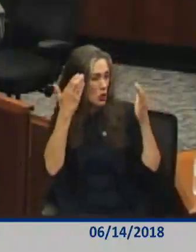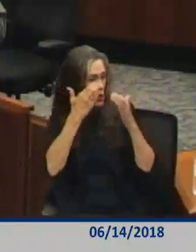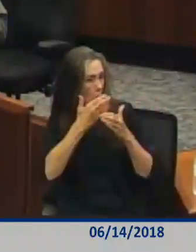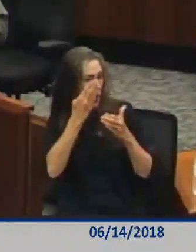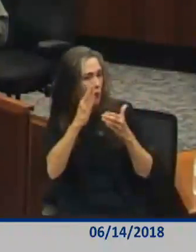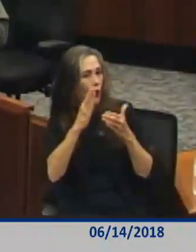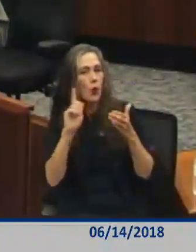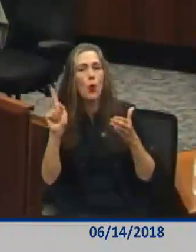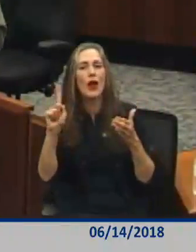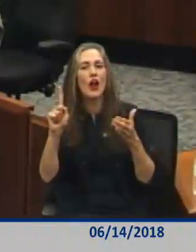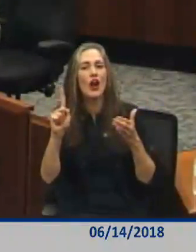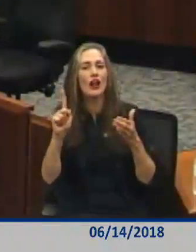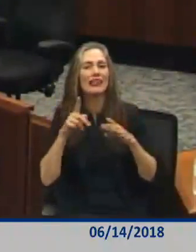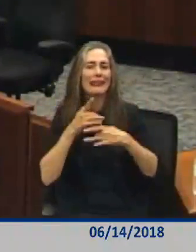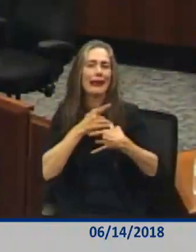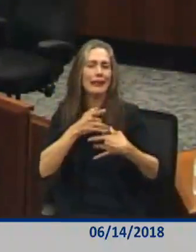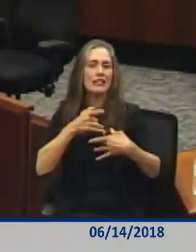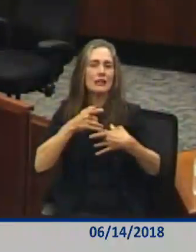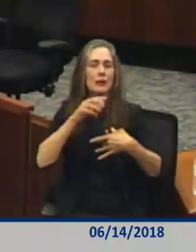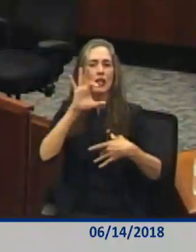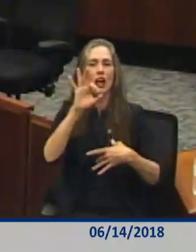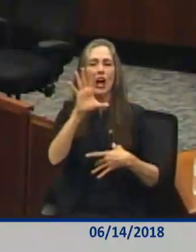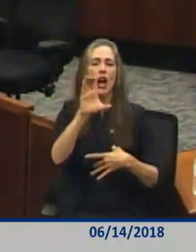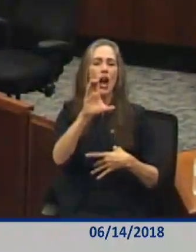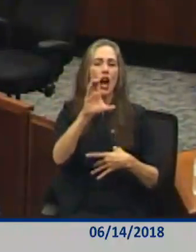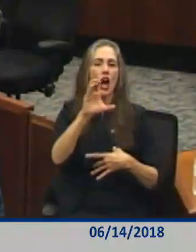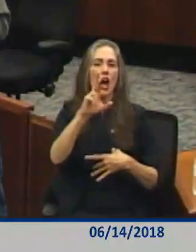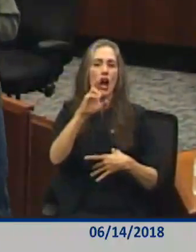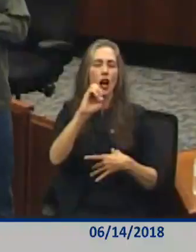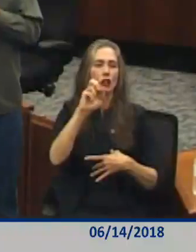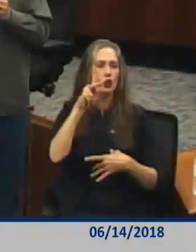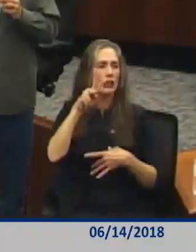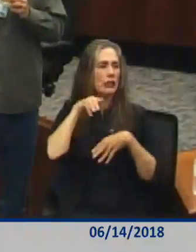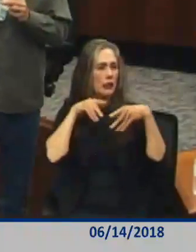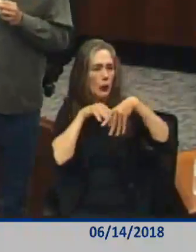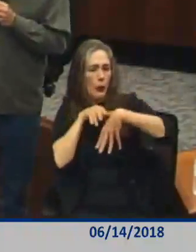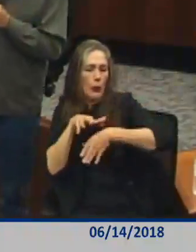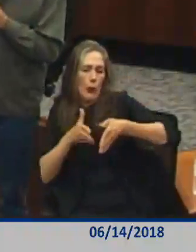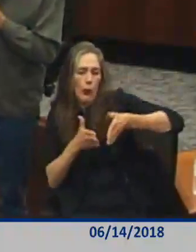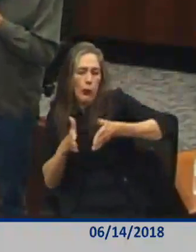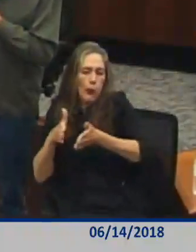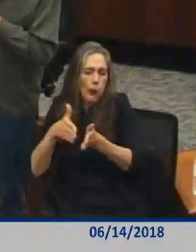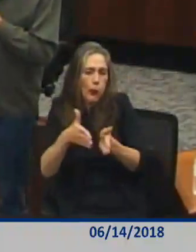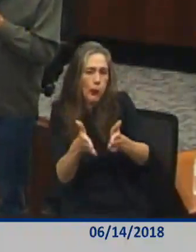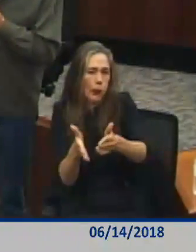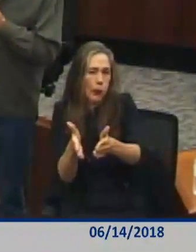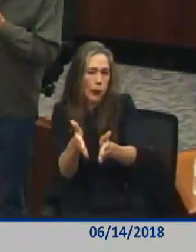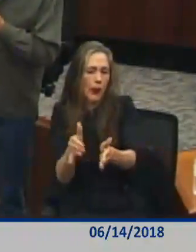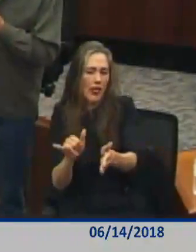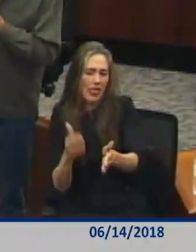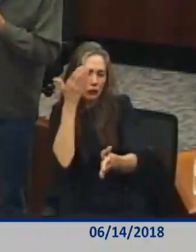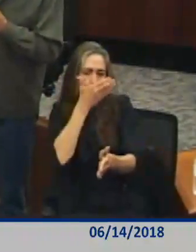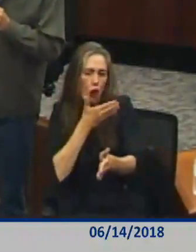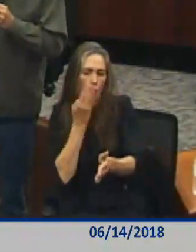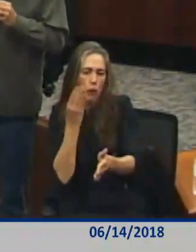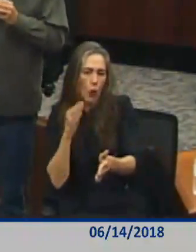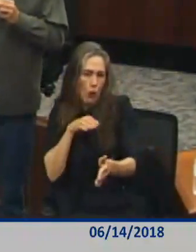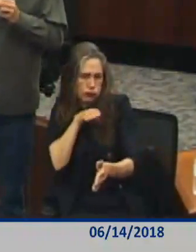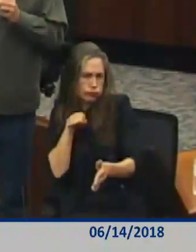is, I think, 12 inches to 36, and then on. It's actually right here. It's kind of small to see,